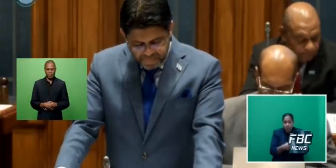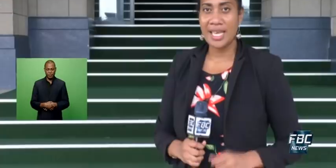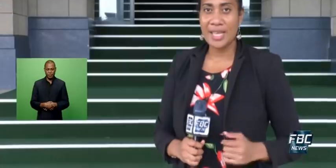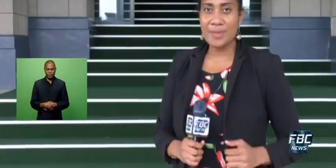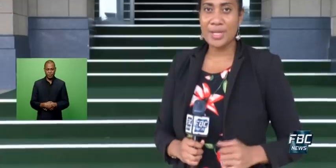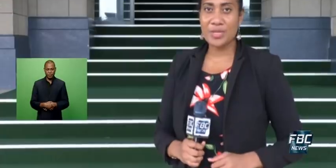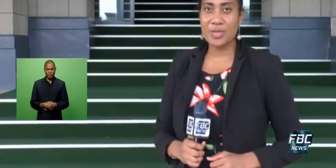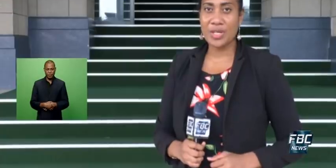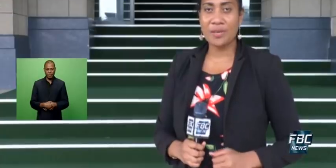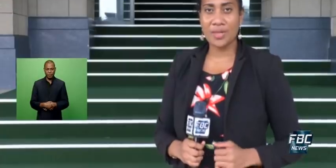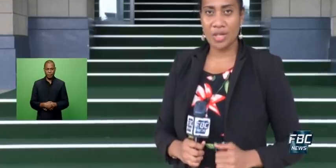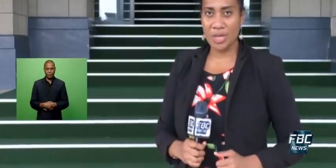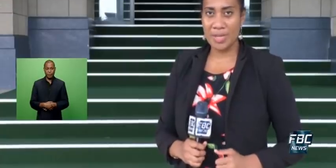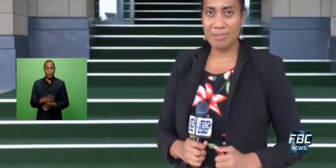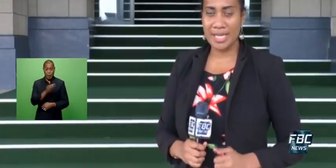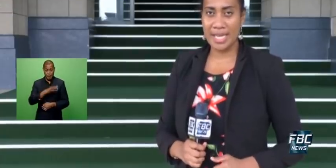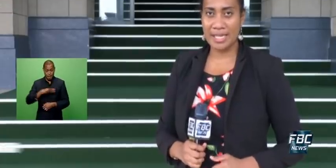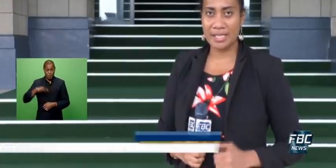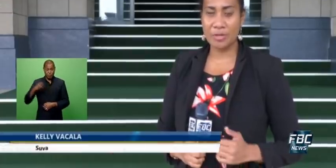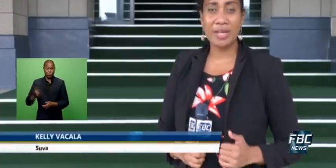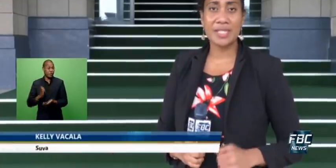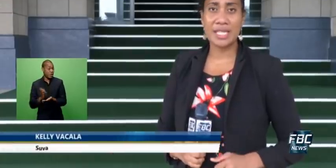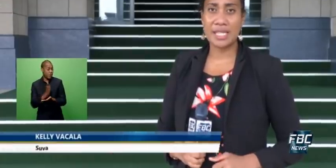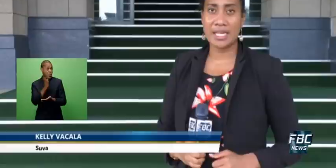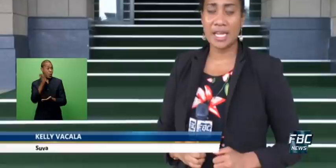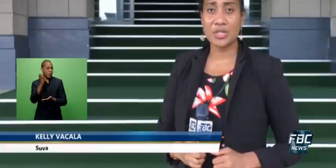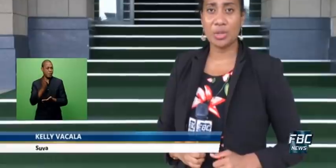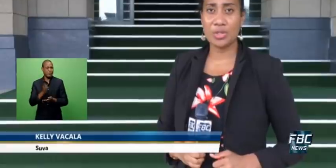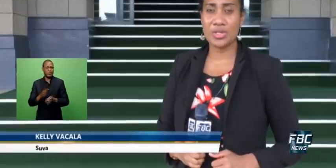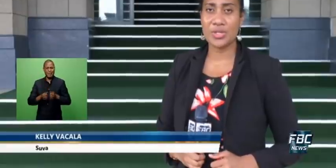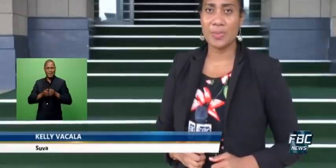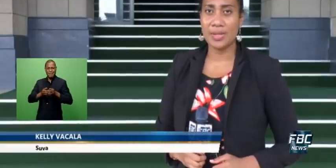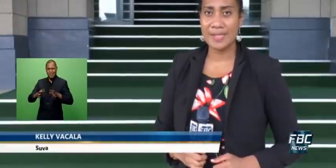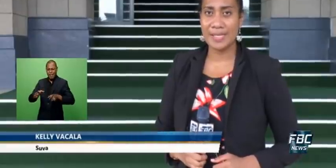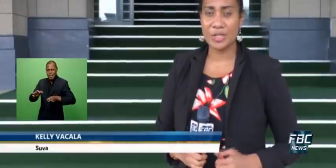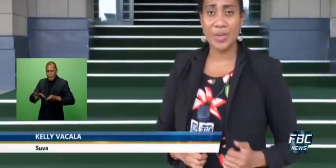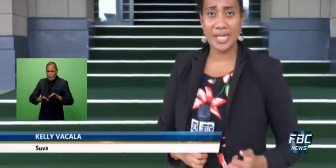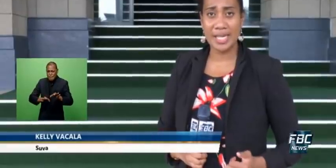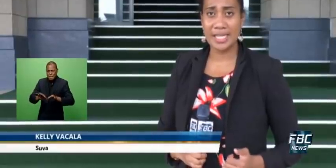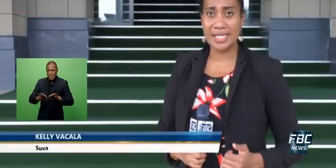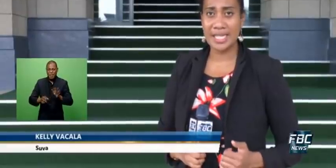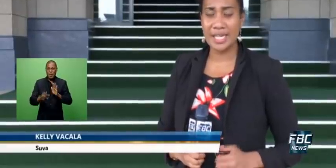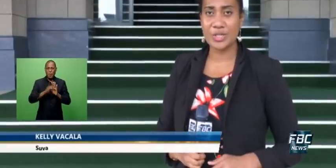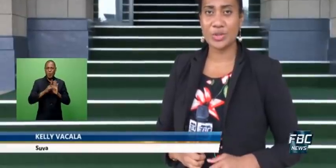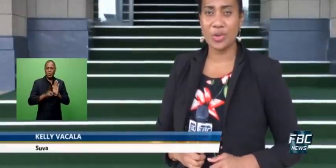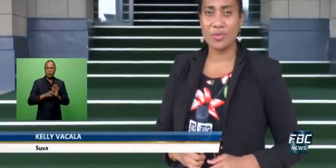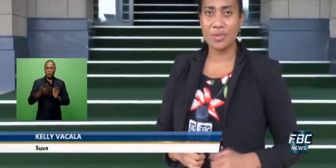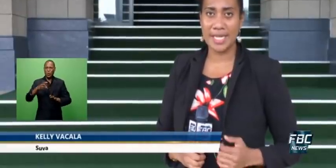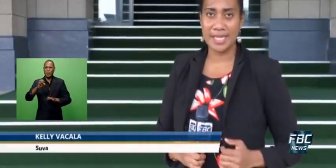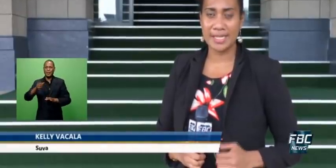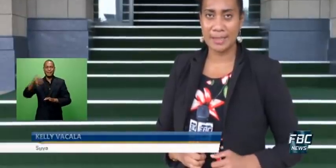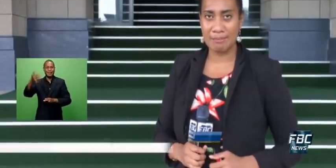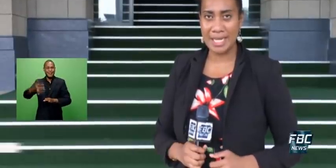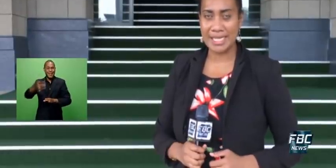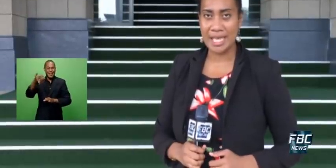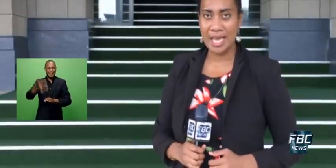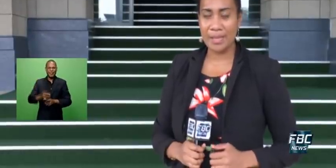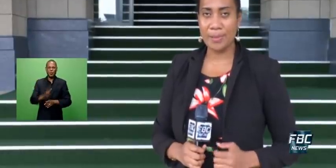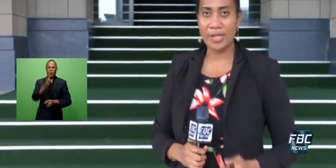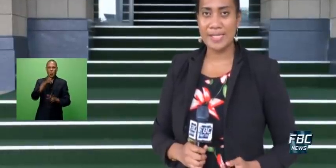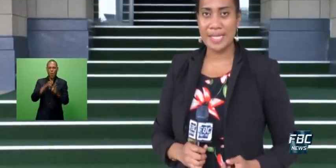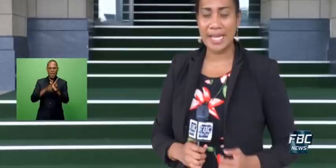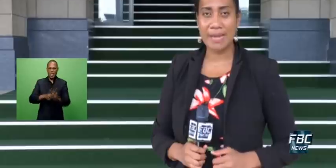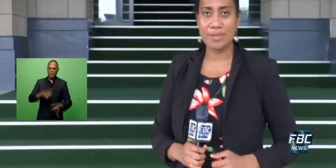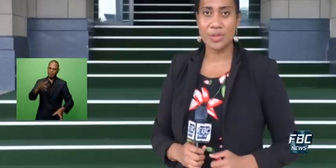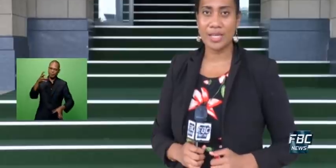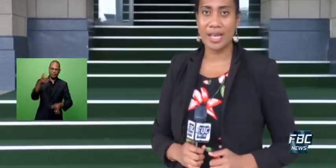2030. The Ministry of Economy began drafting the National Oceans Policy in 2019 and took over a year to complete.